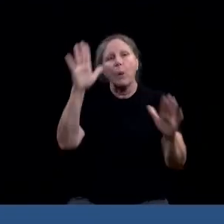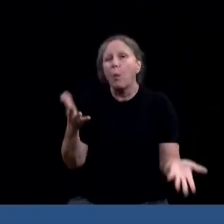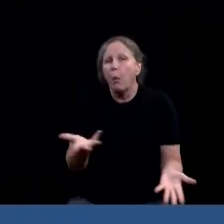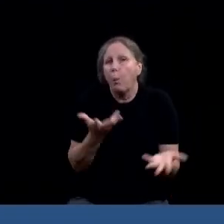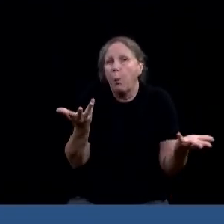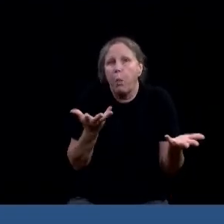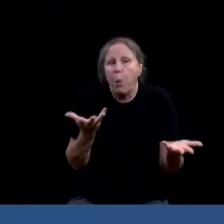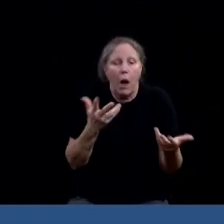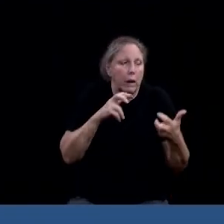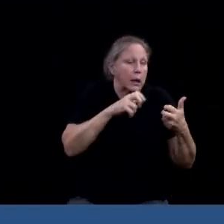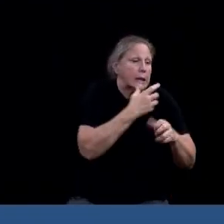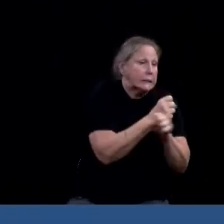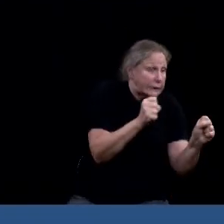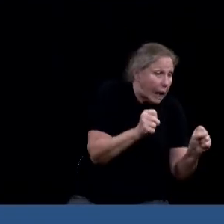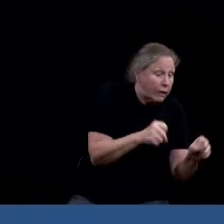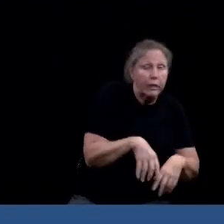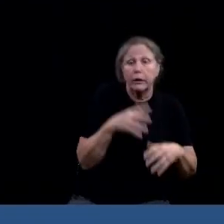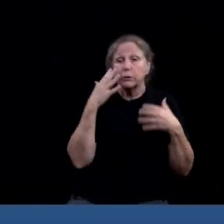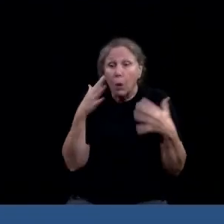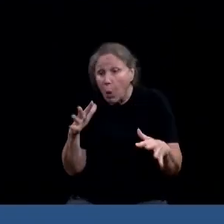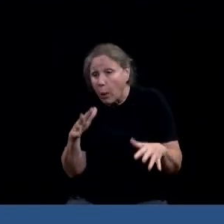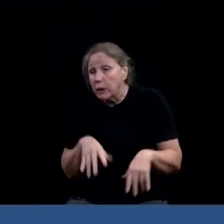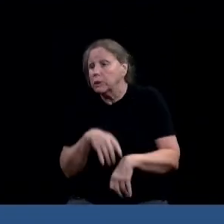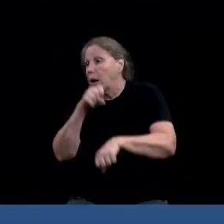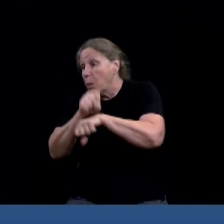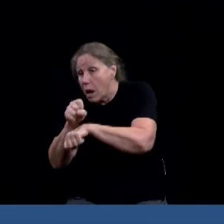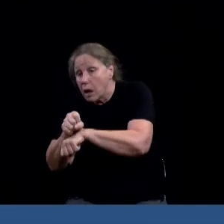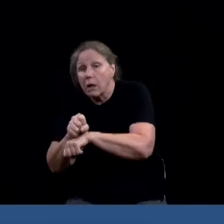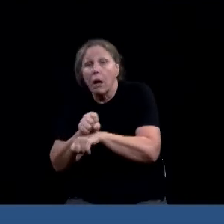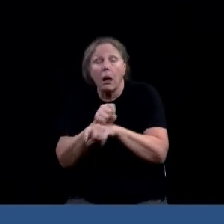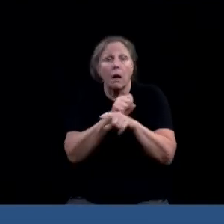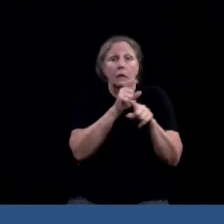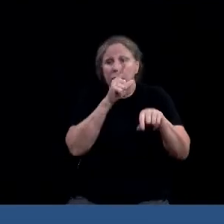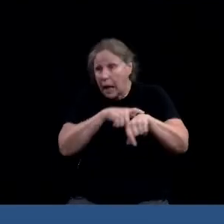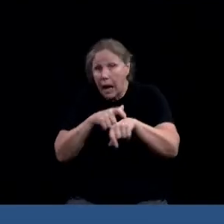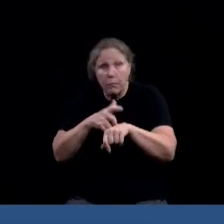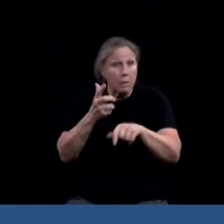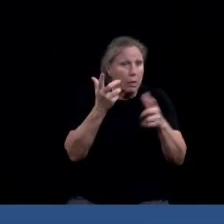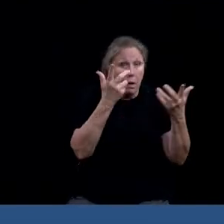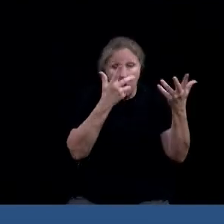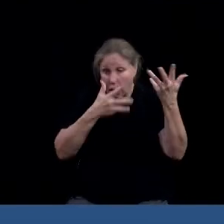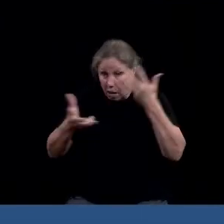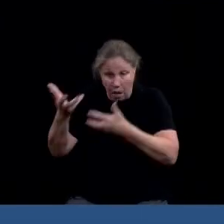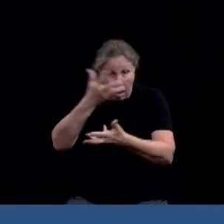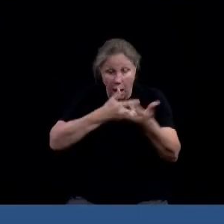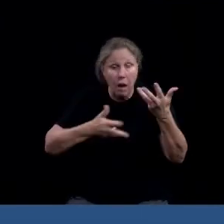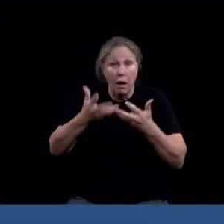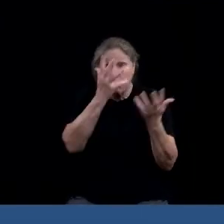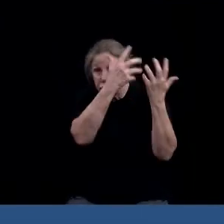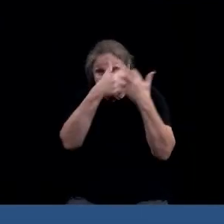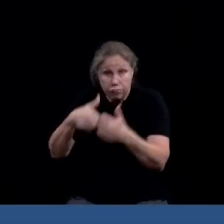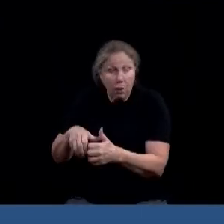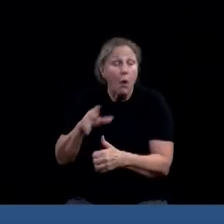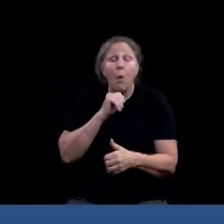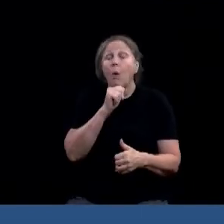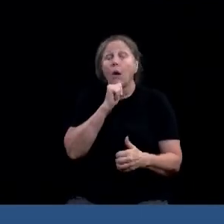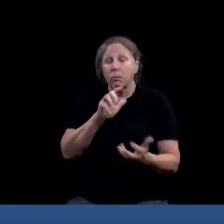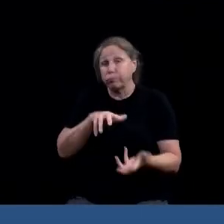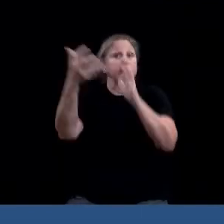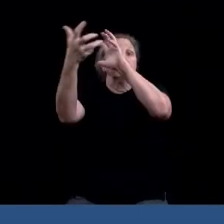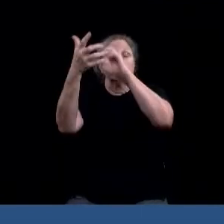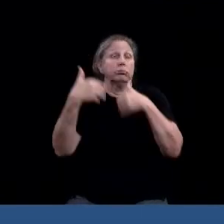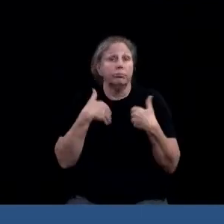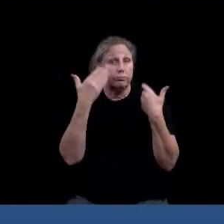work times, all those things will actually be helpful or not.